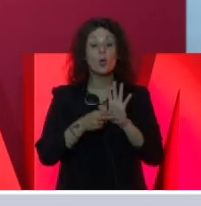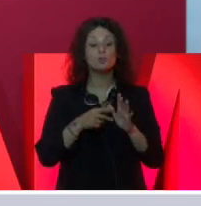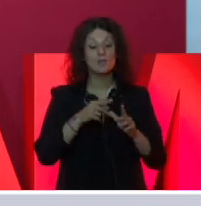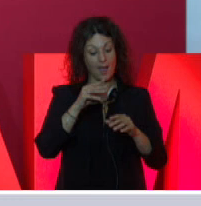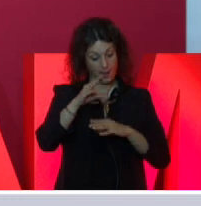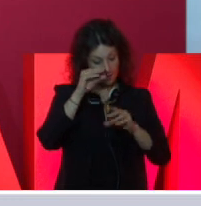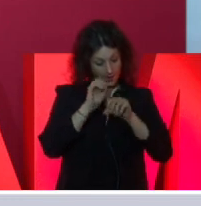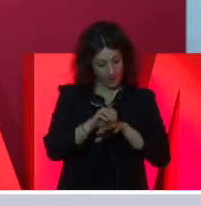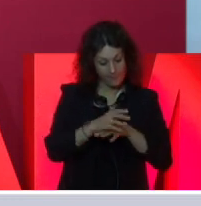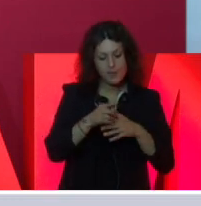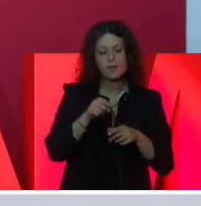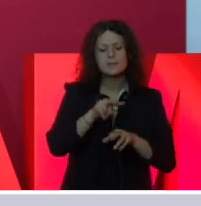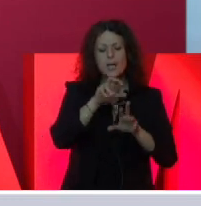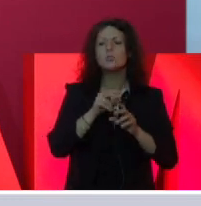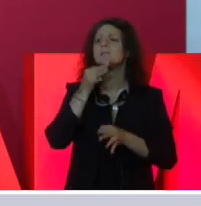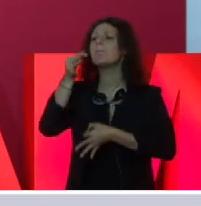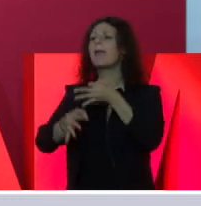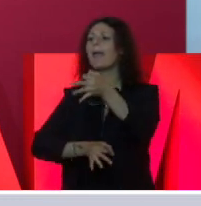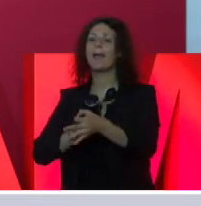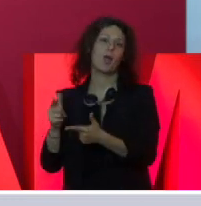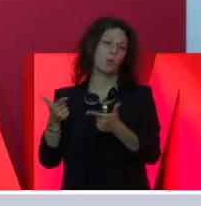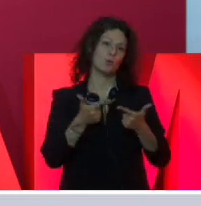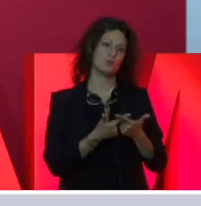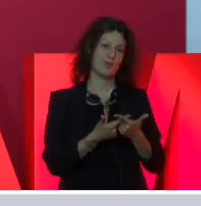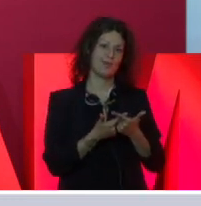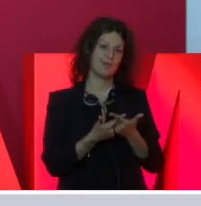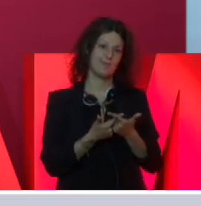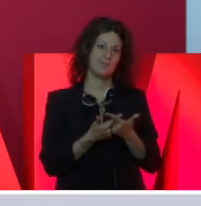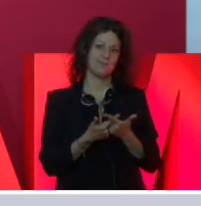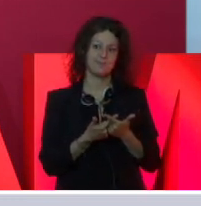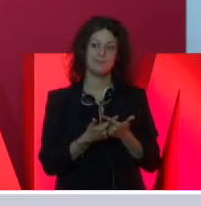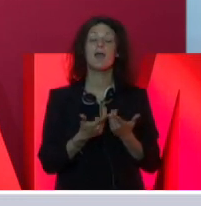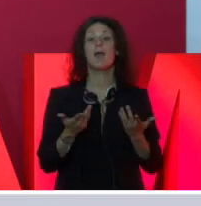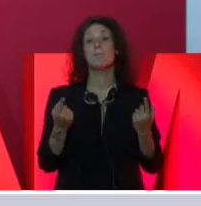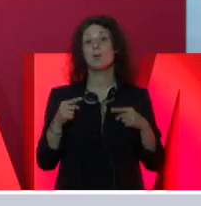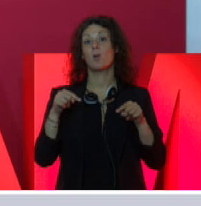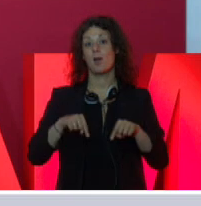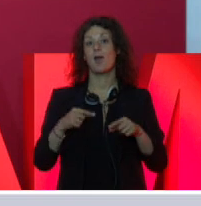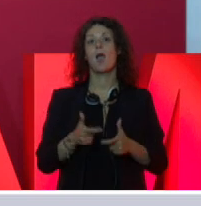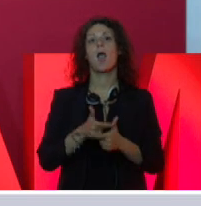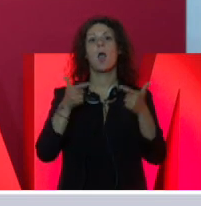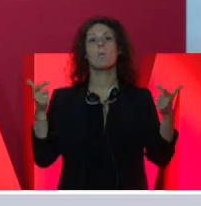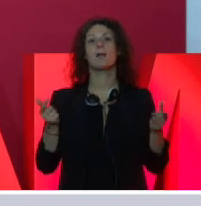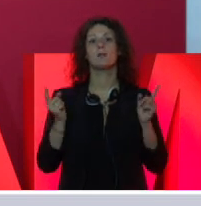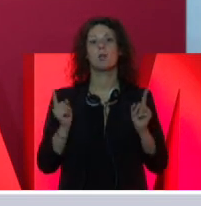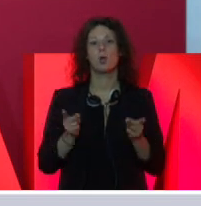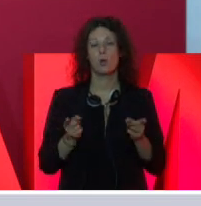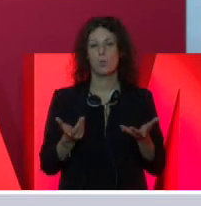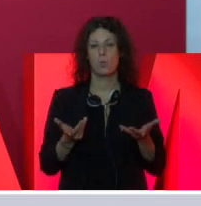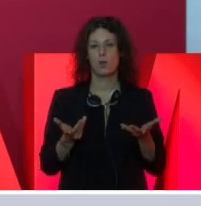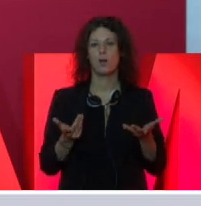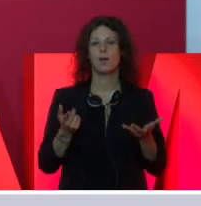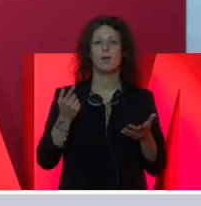technologies. We haven't yet invented technologies that can explain why